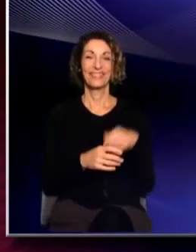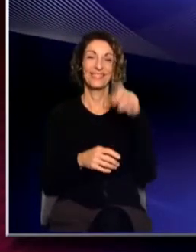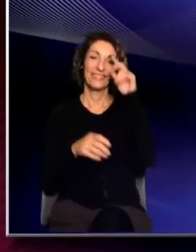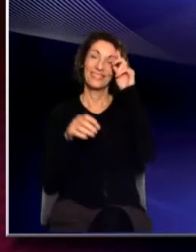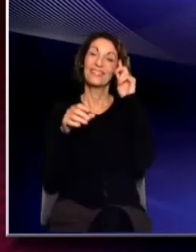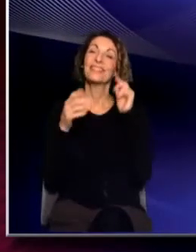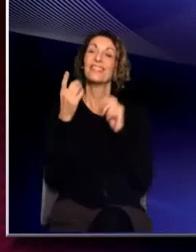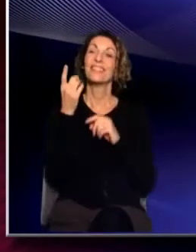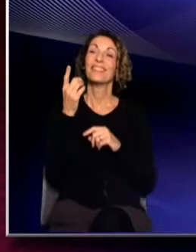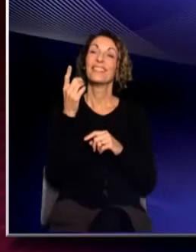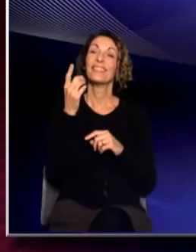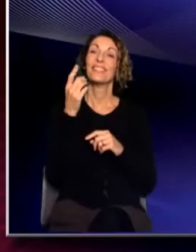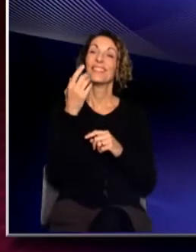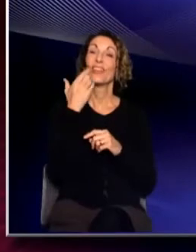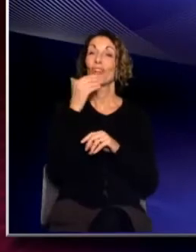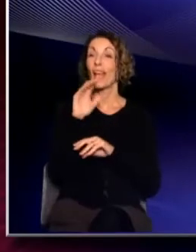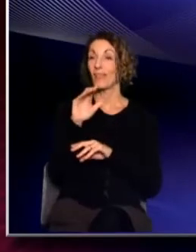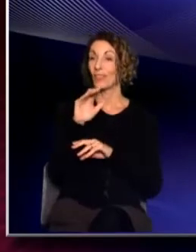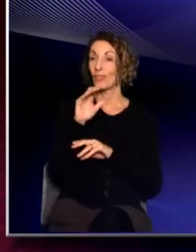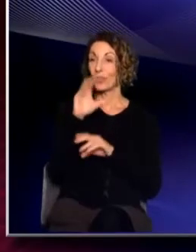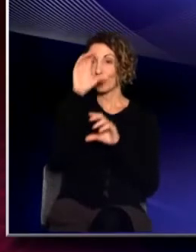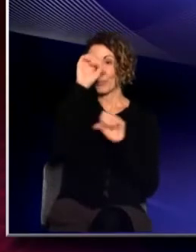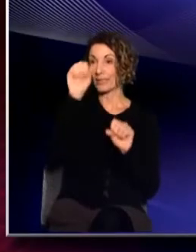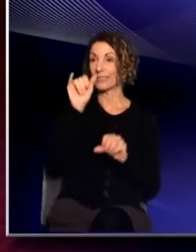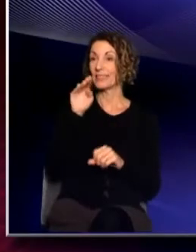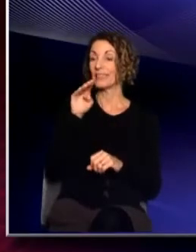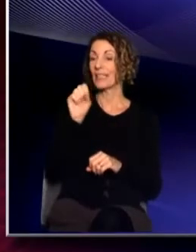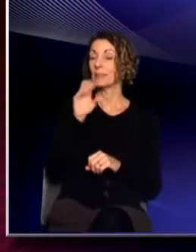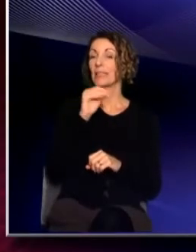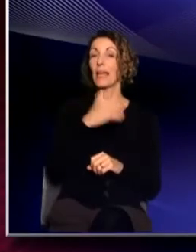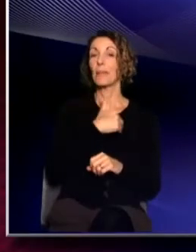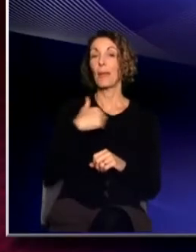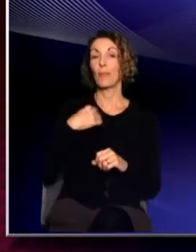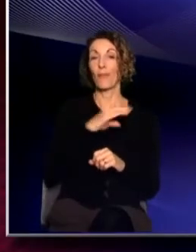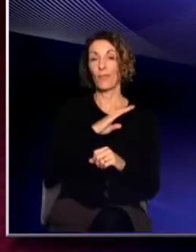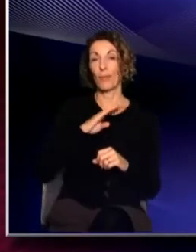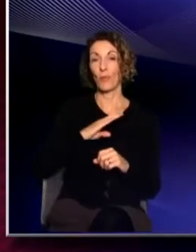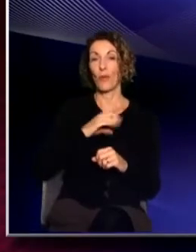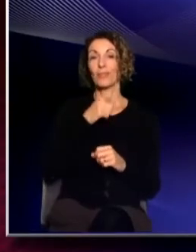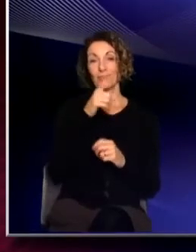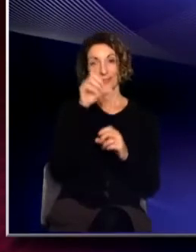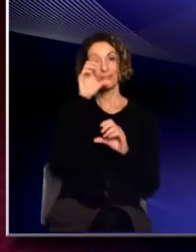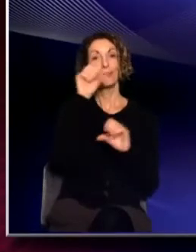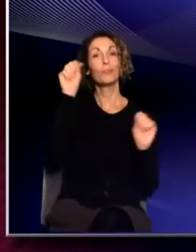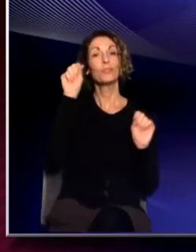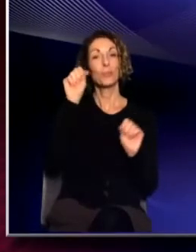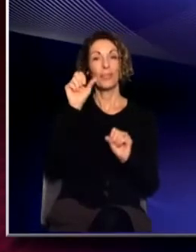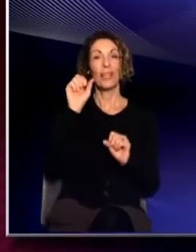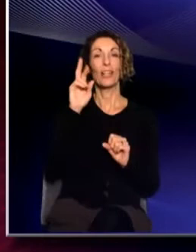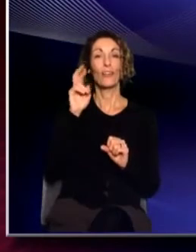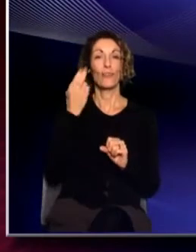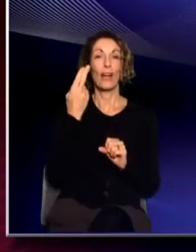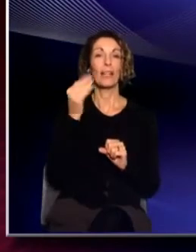Good afternoon, President Sims and members of the board. I'm happy to be with you this